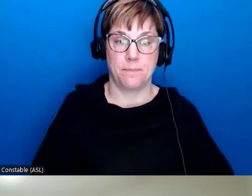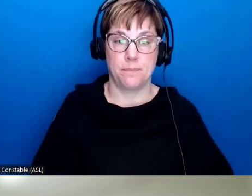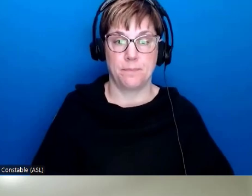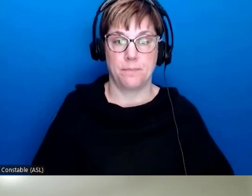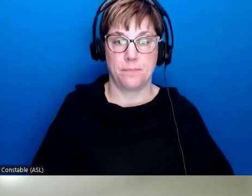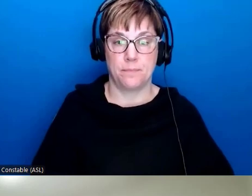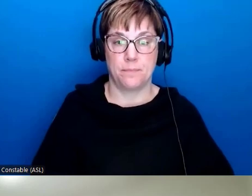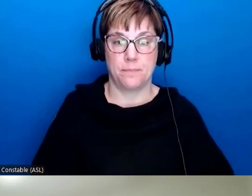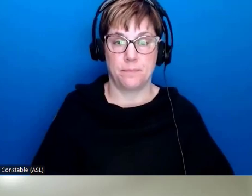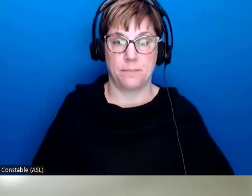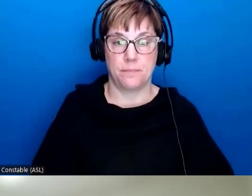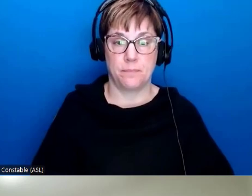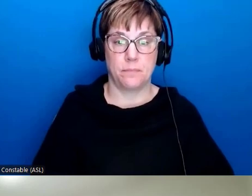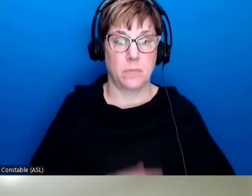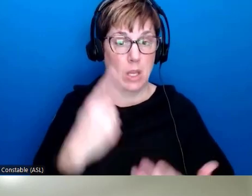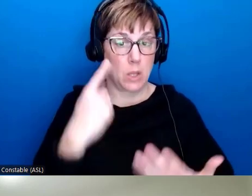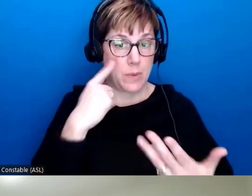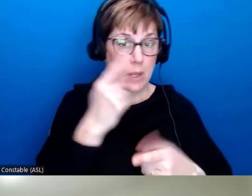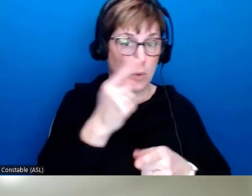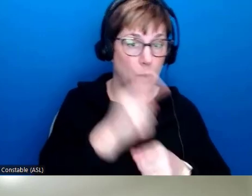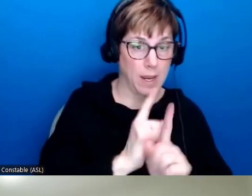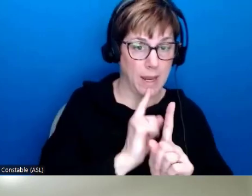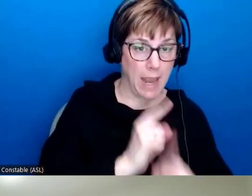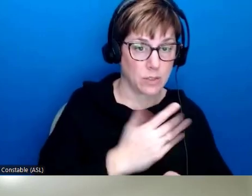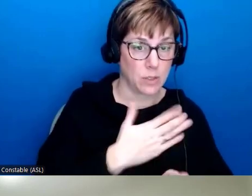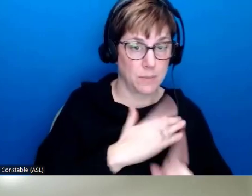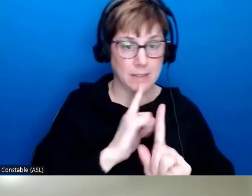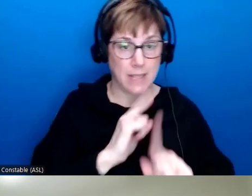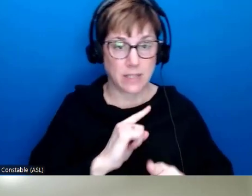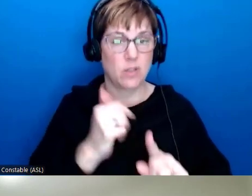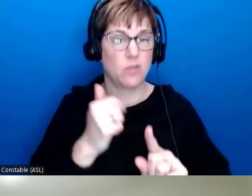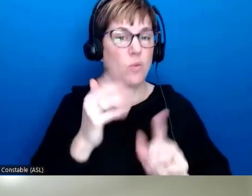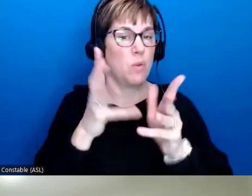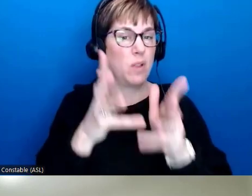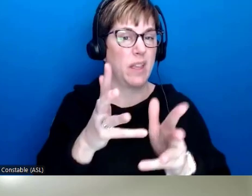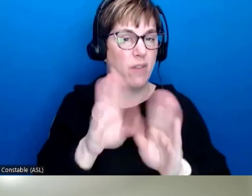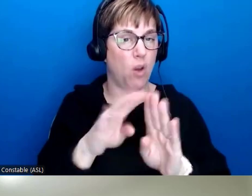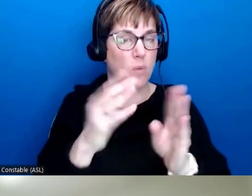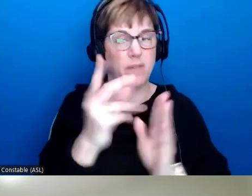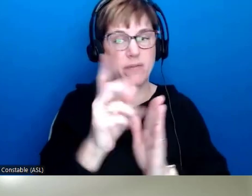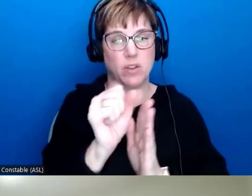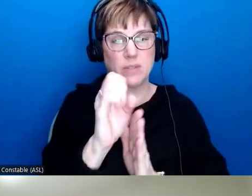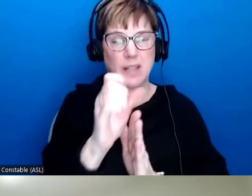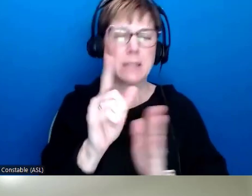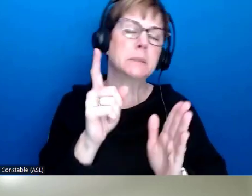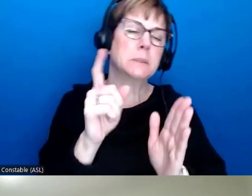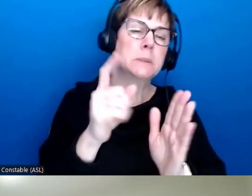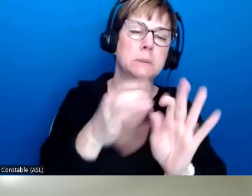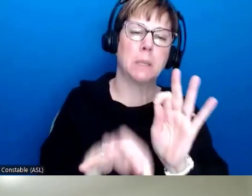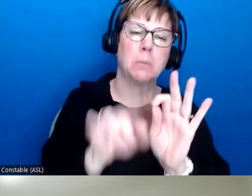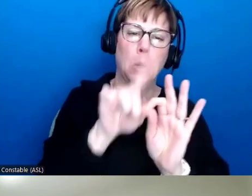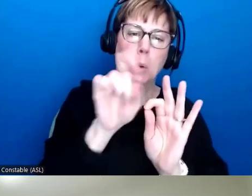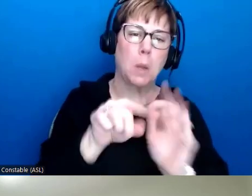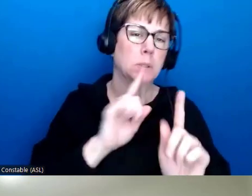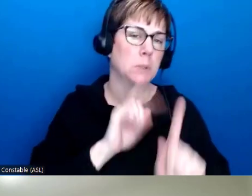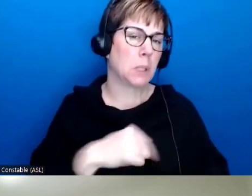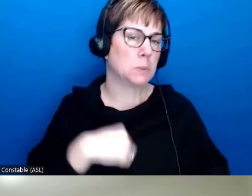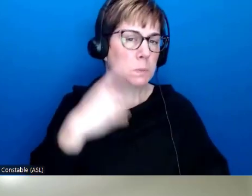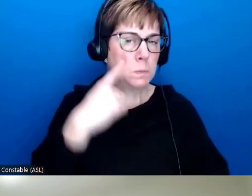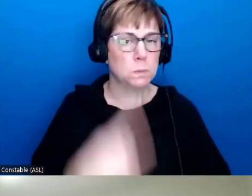Please indicate what you think is the correct answer. We'll leave it open for just a few seconds. These are pretty straightforward.